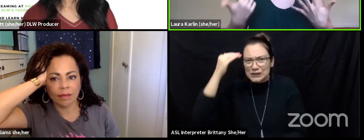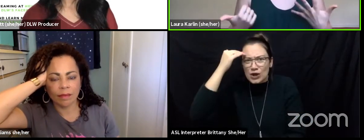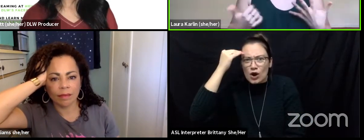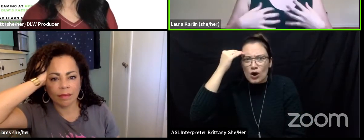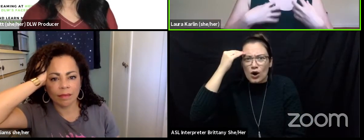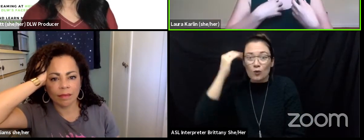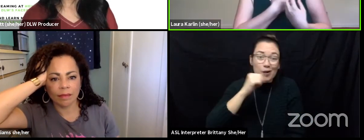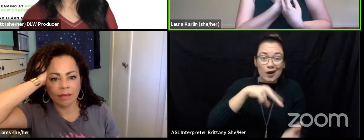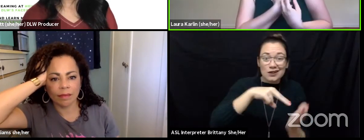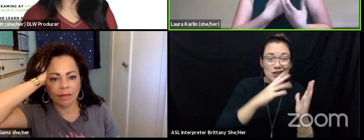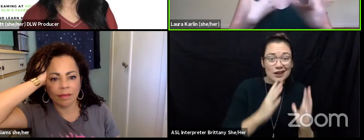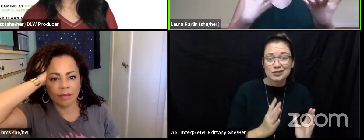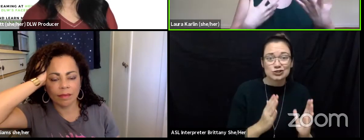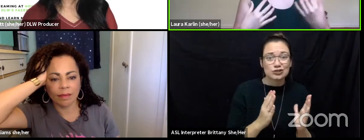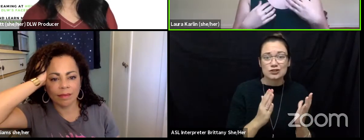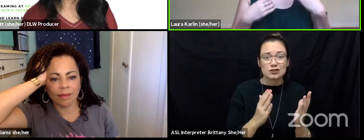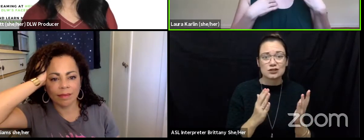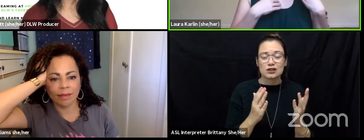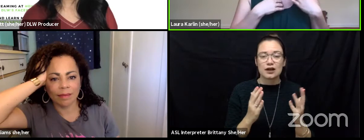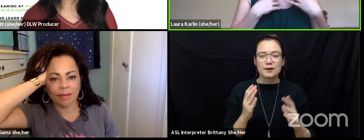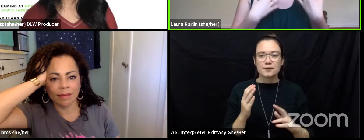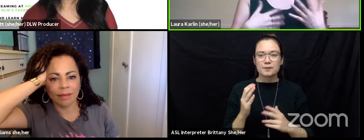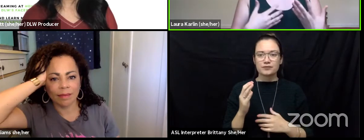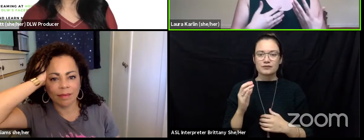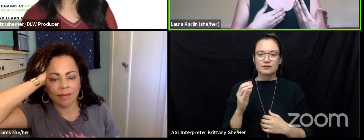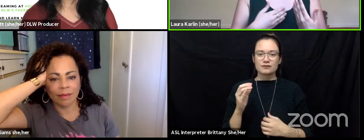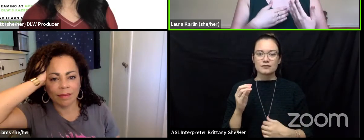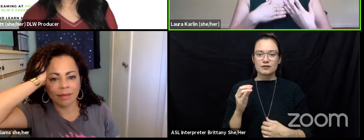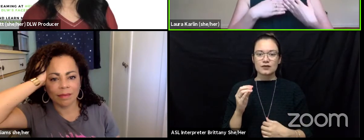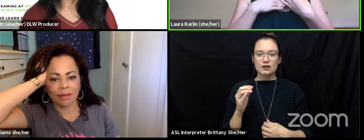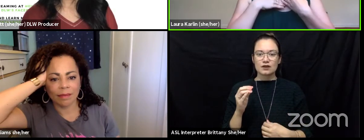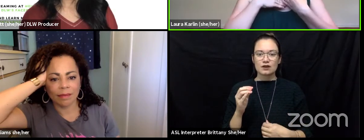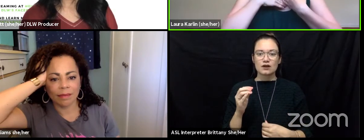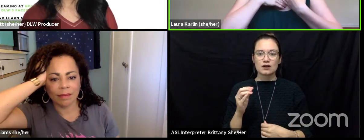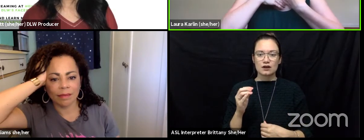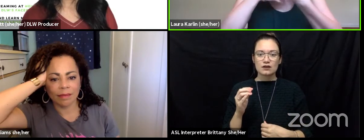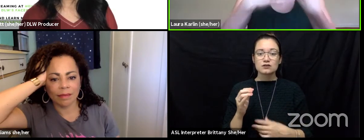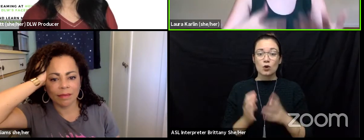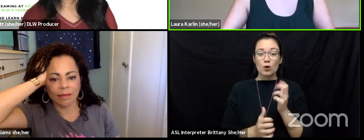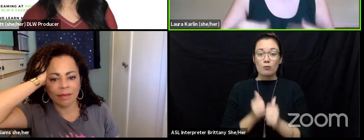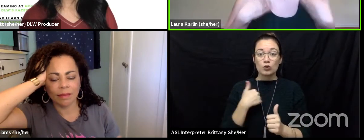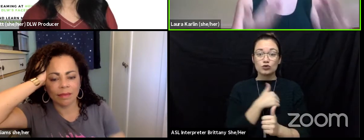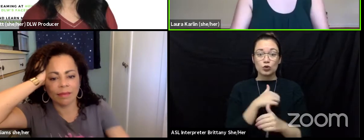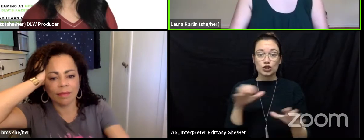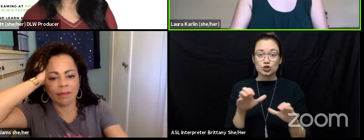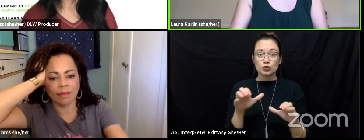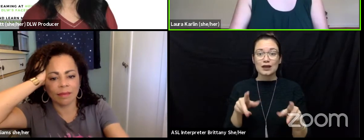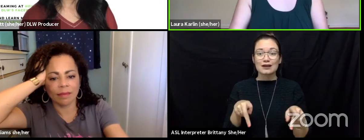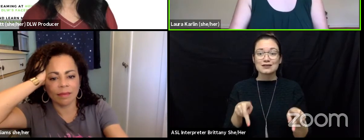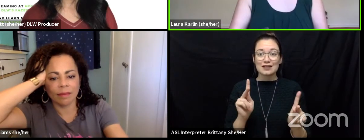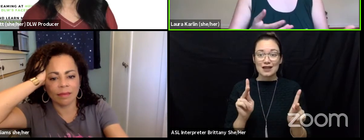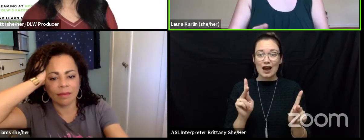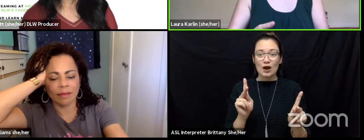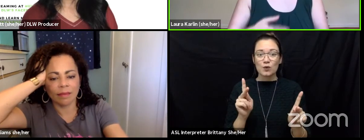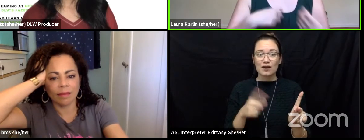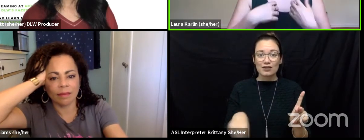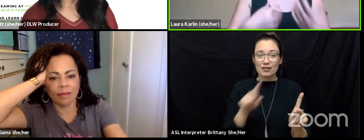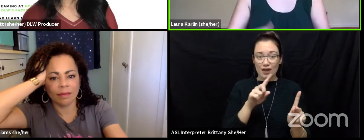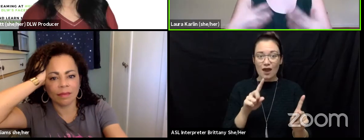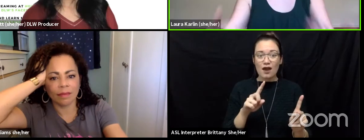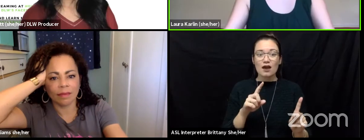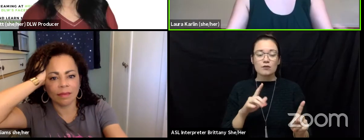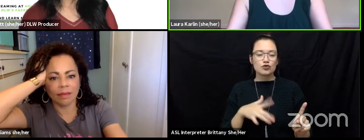not a dancer, you know. And most of what we're doing is allowing them to feel